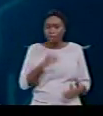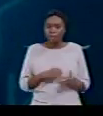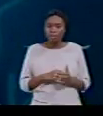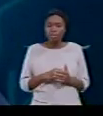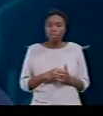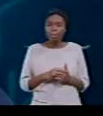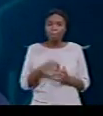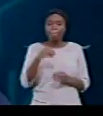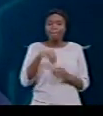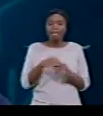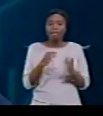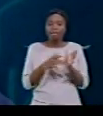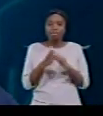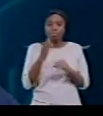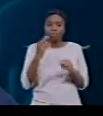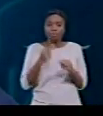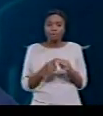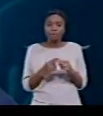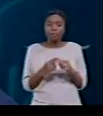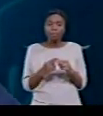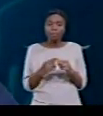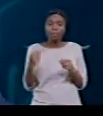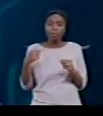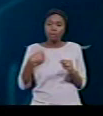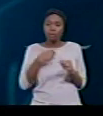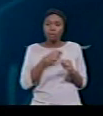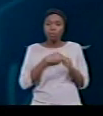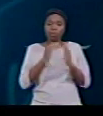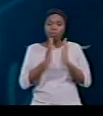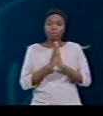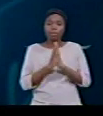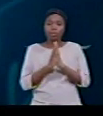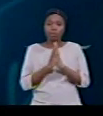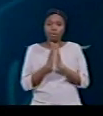In Jesus' name we pray.